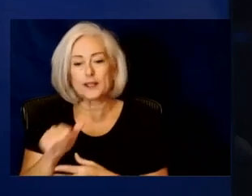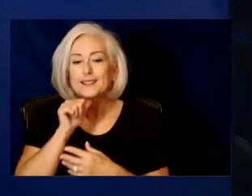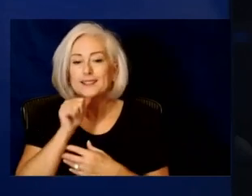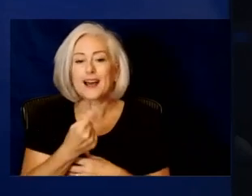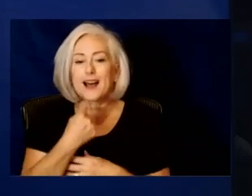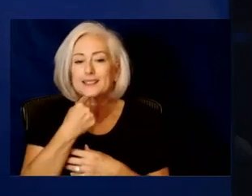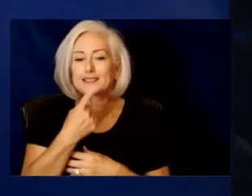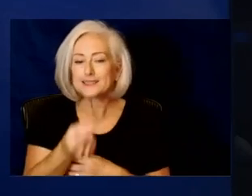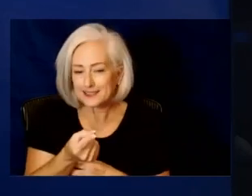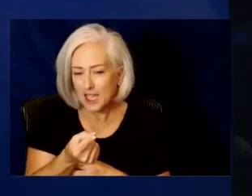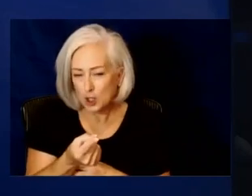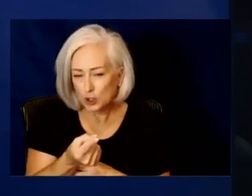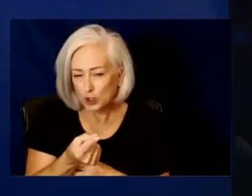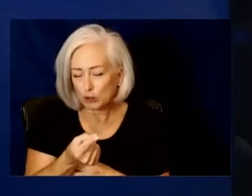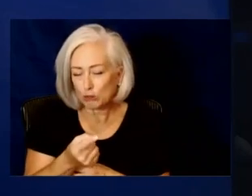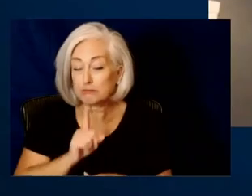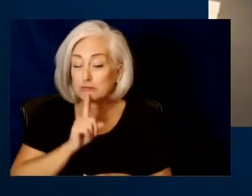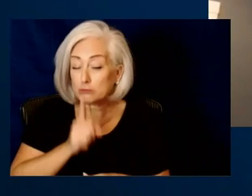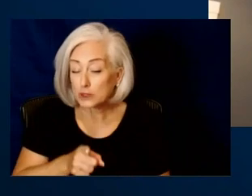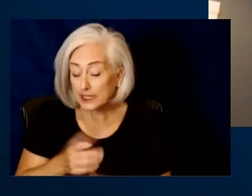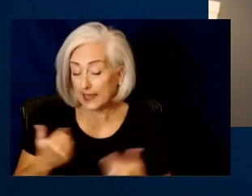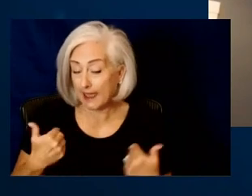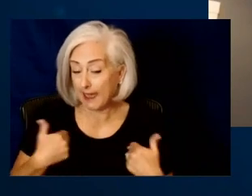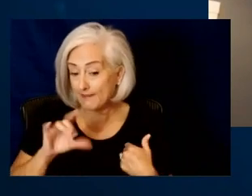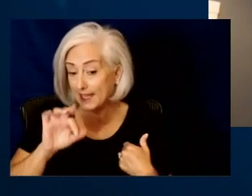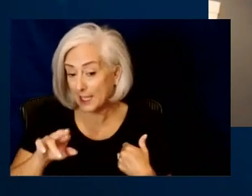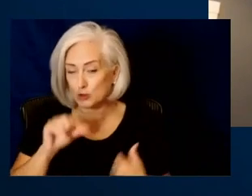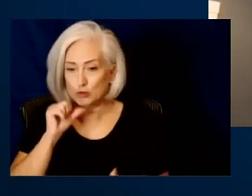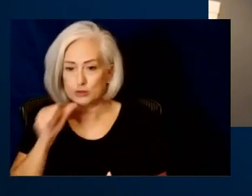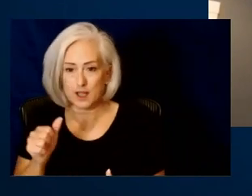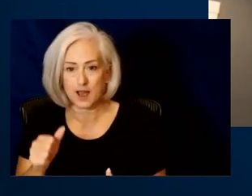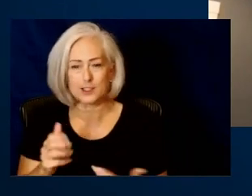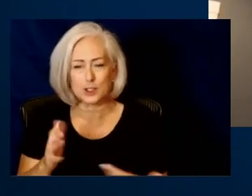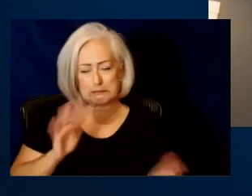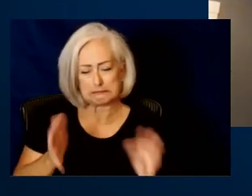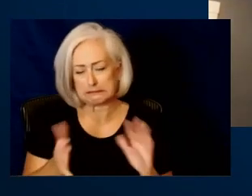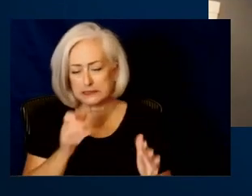of funny question on that. Yeah,